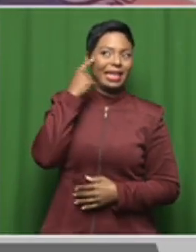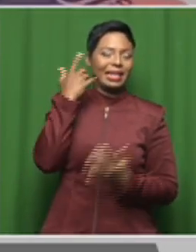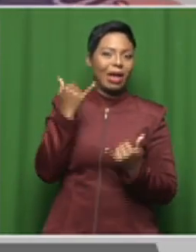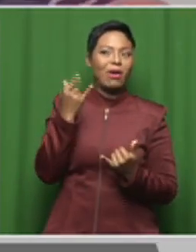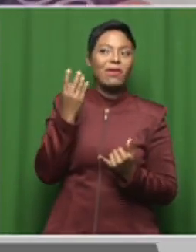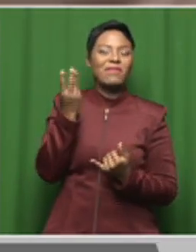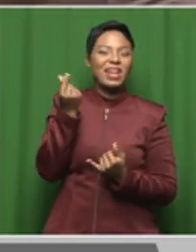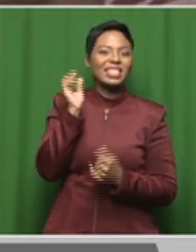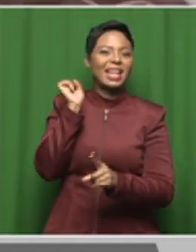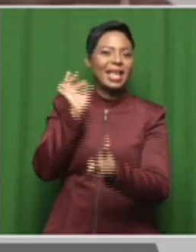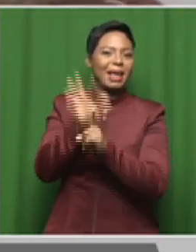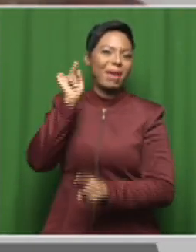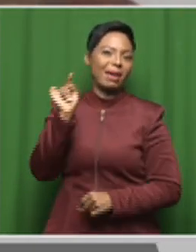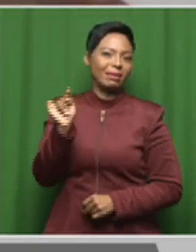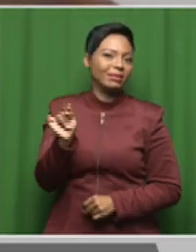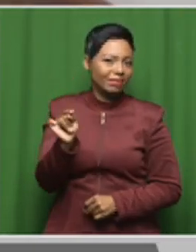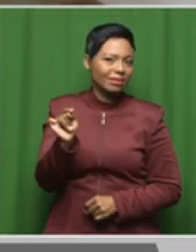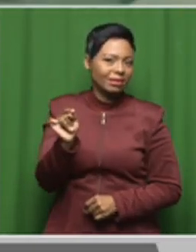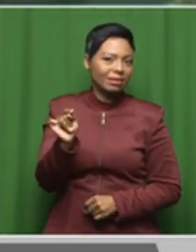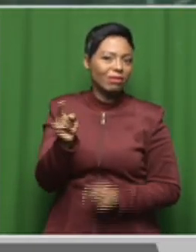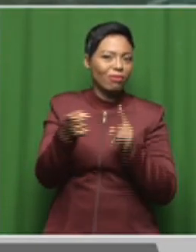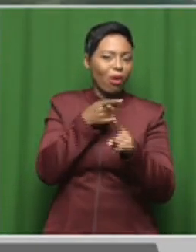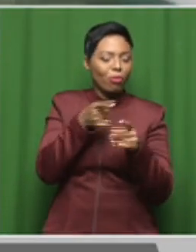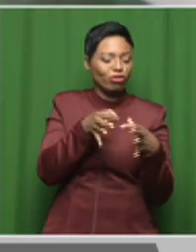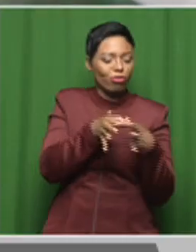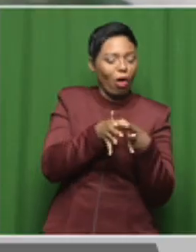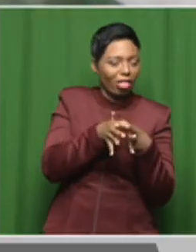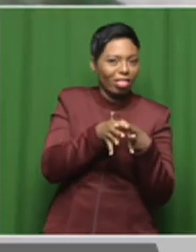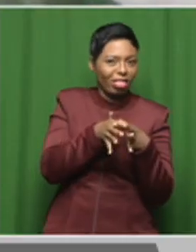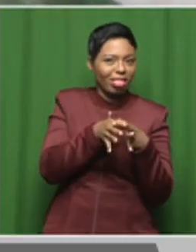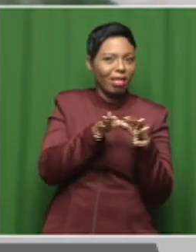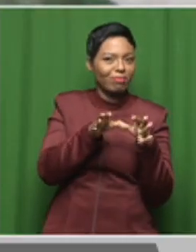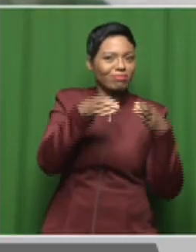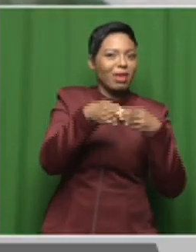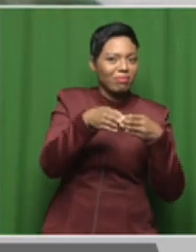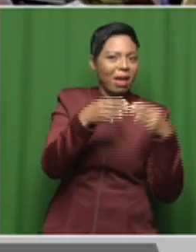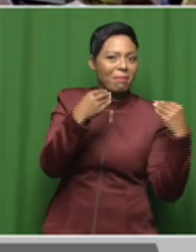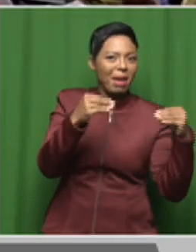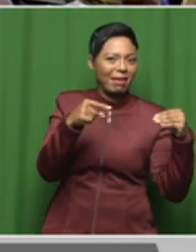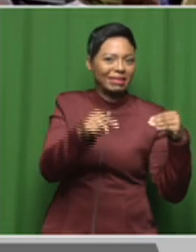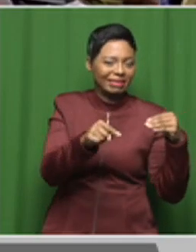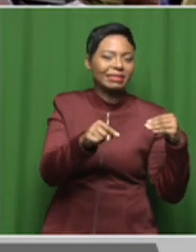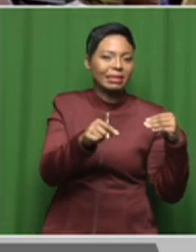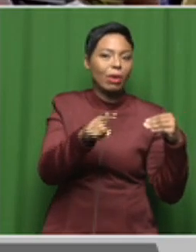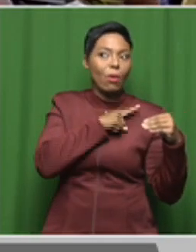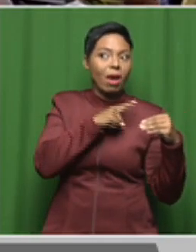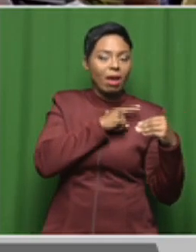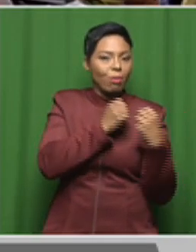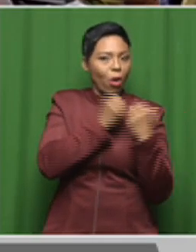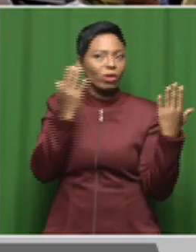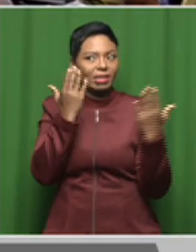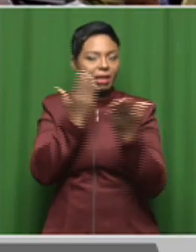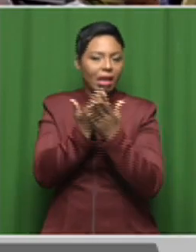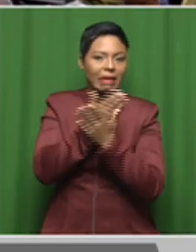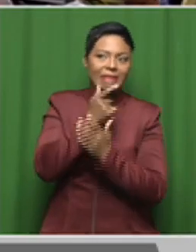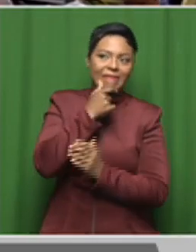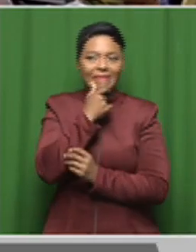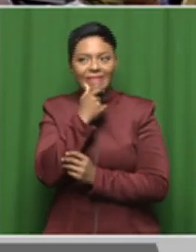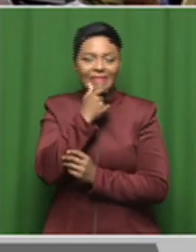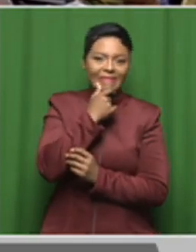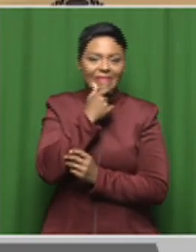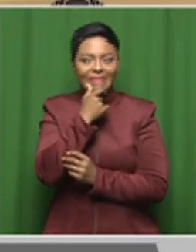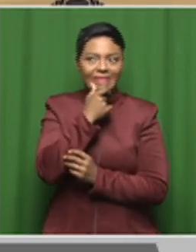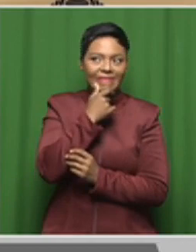had on the small, medium enterprises. Most of them would have had to procure assistance from